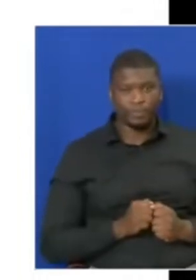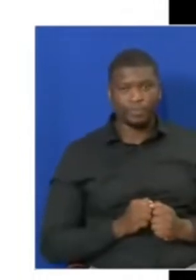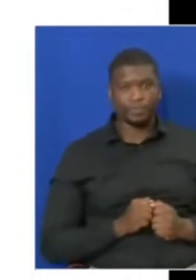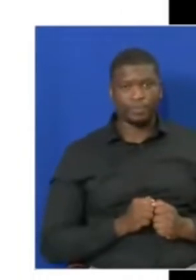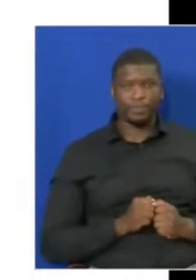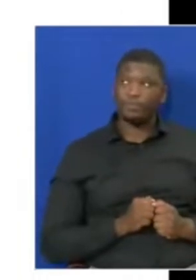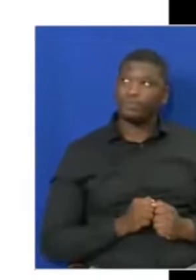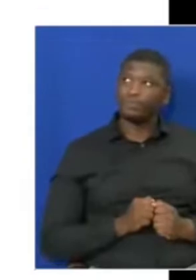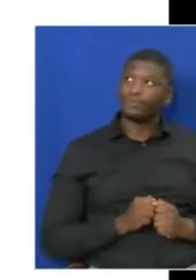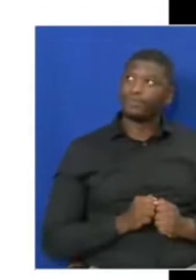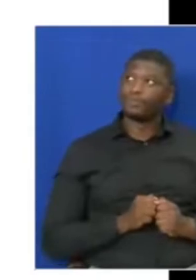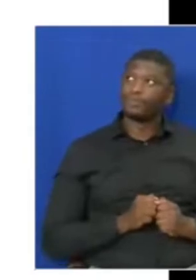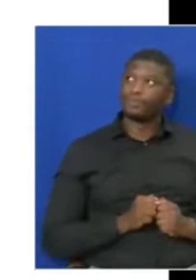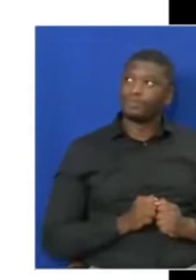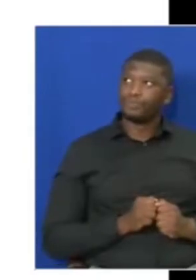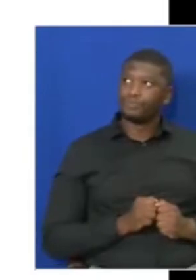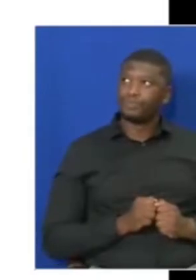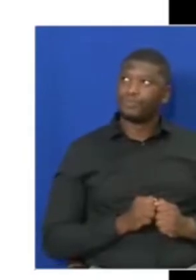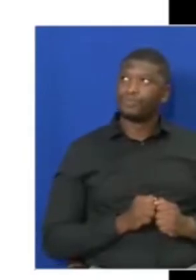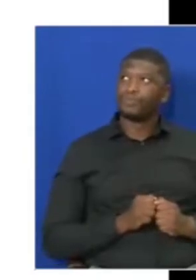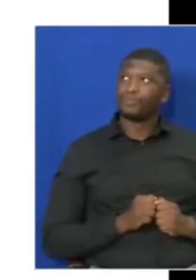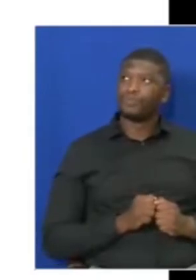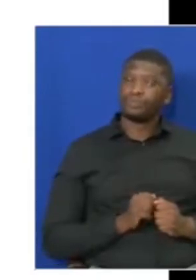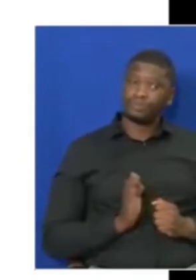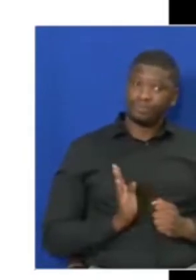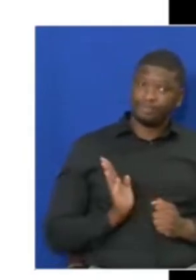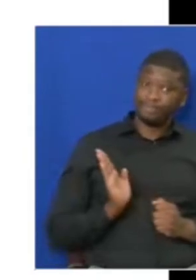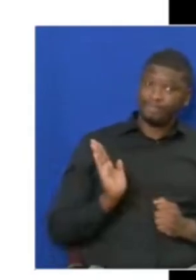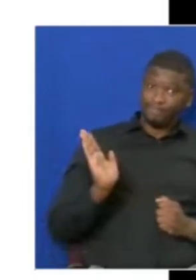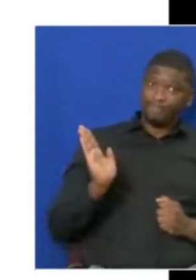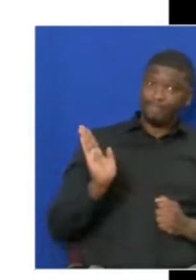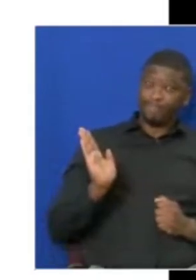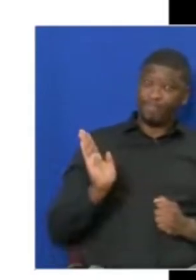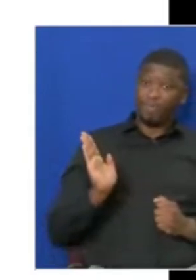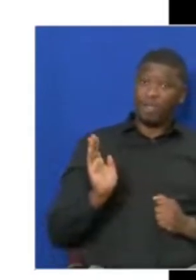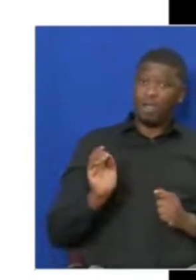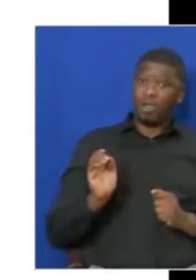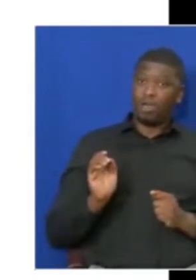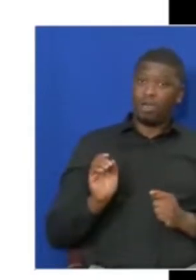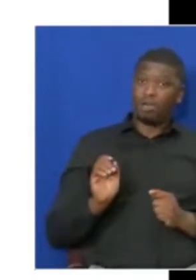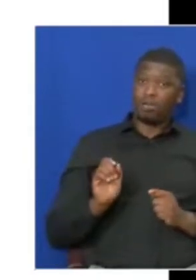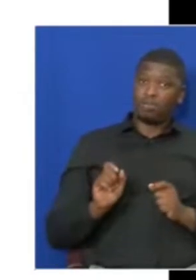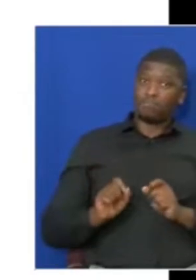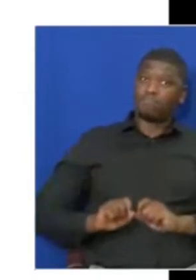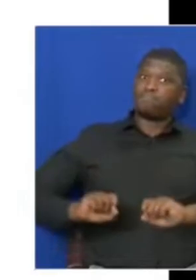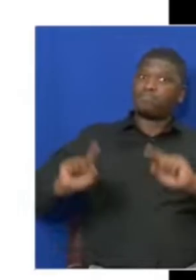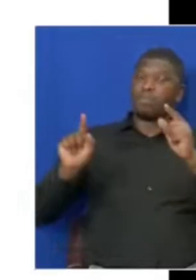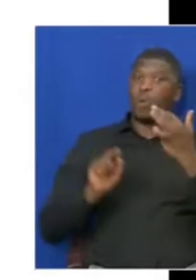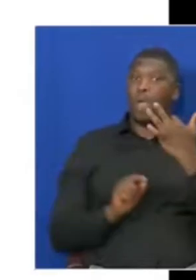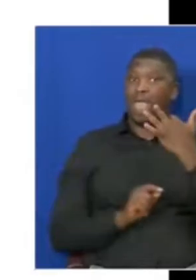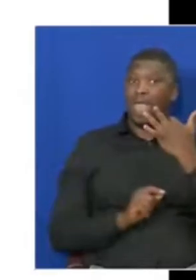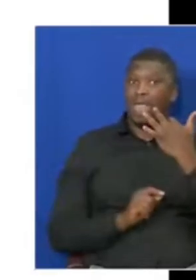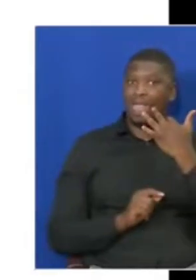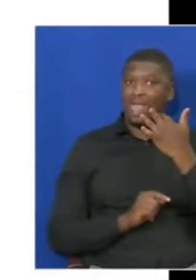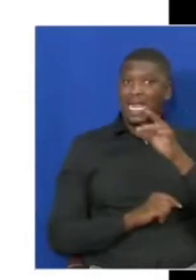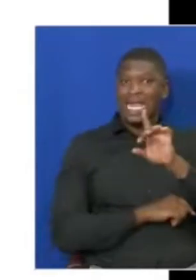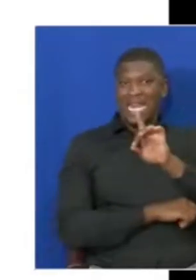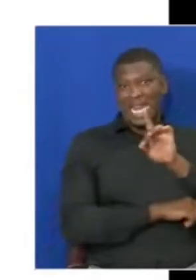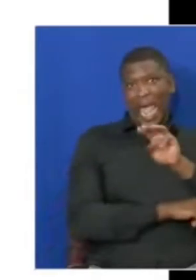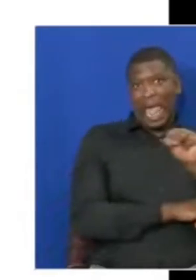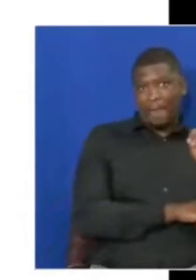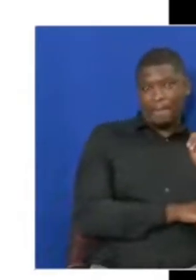And that's an article that appears to have been published in the Daily Maverick on 26 March